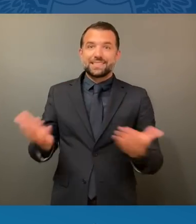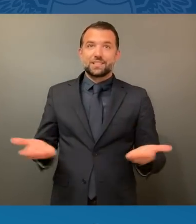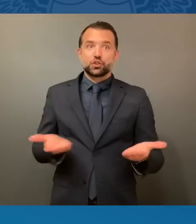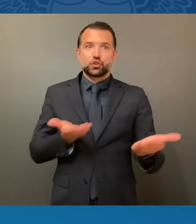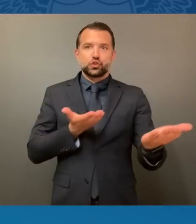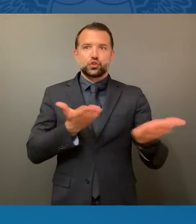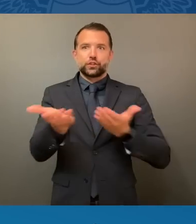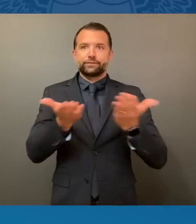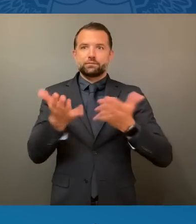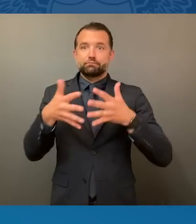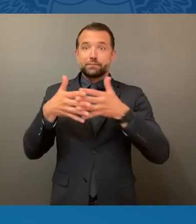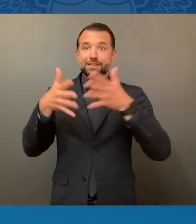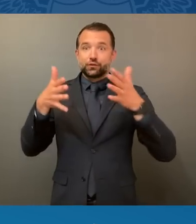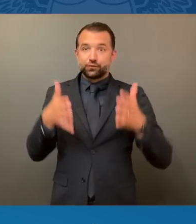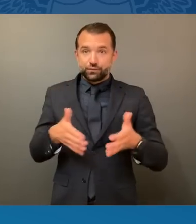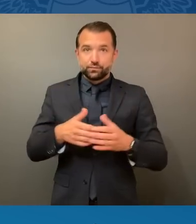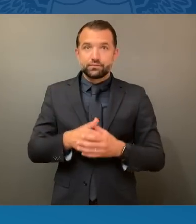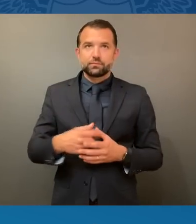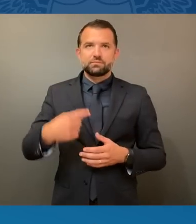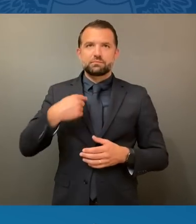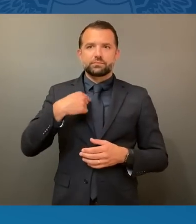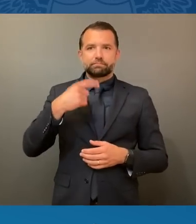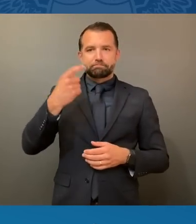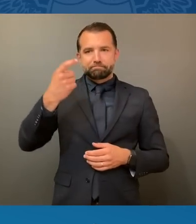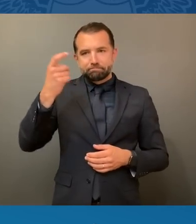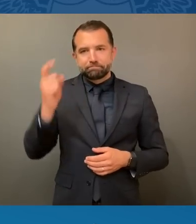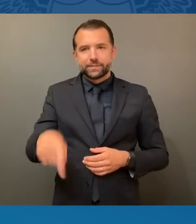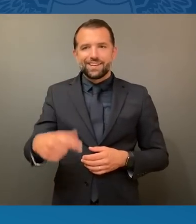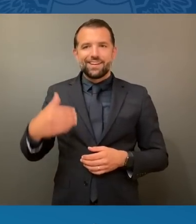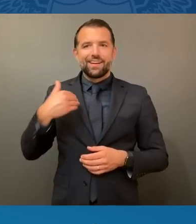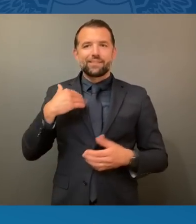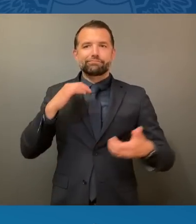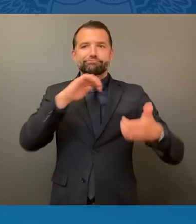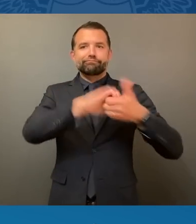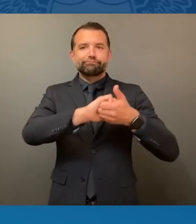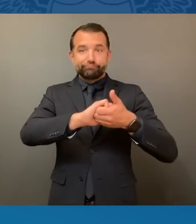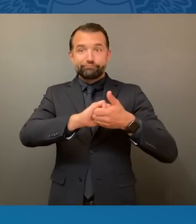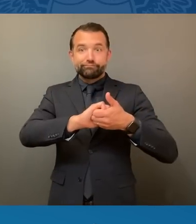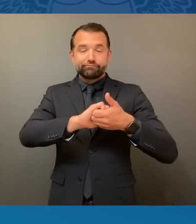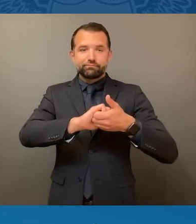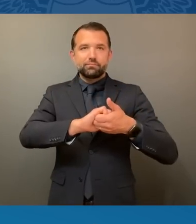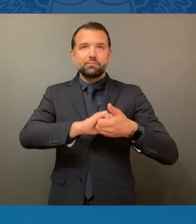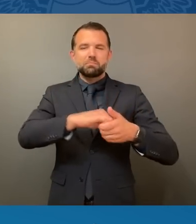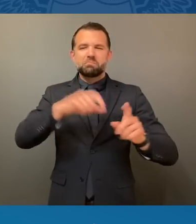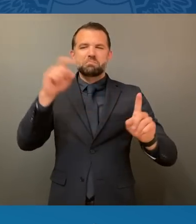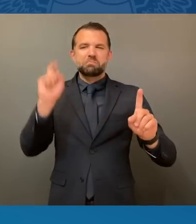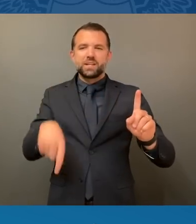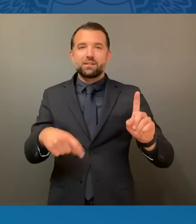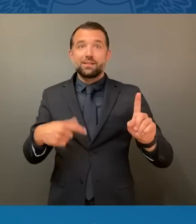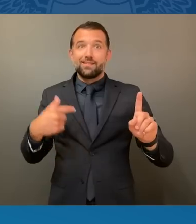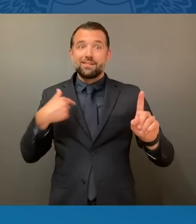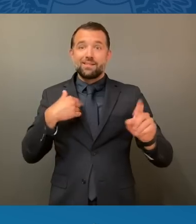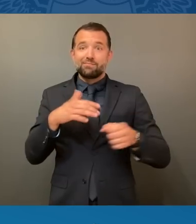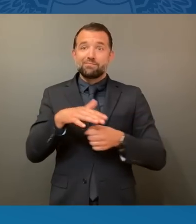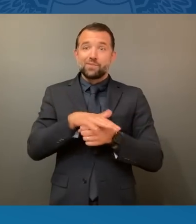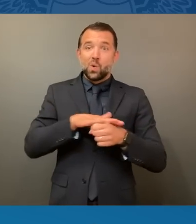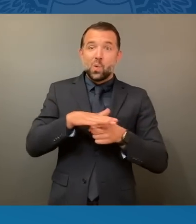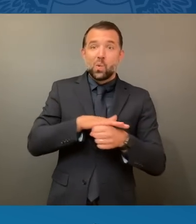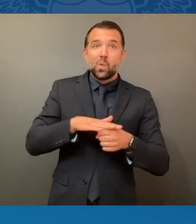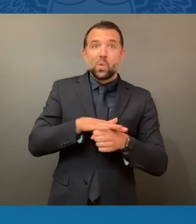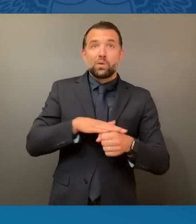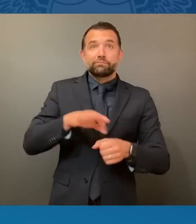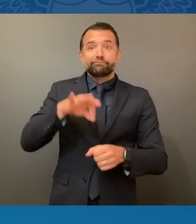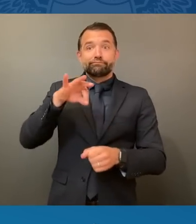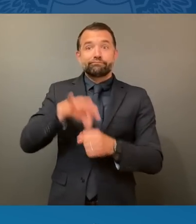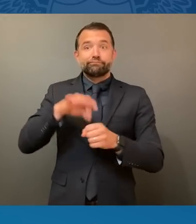We need these partnerships. Yes. Because what I do know, and I have held local elected office, statewide office. I